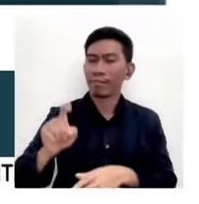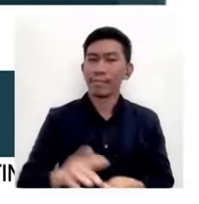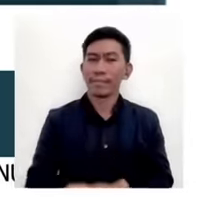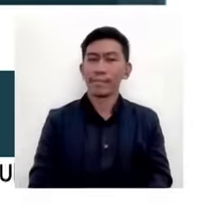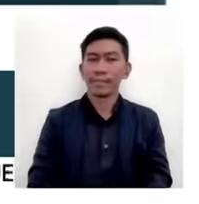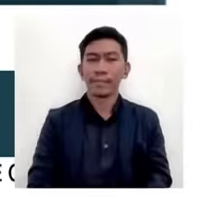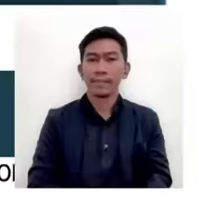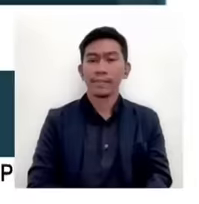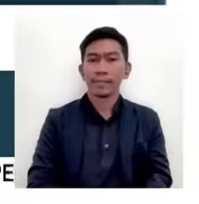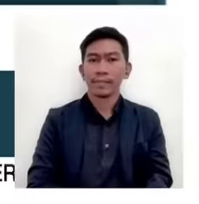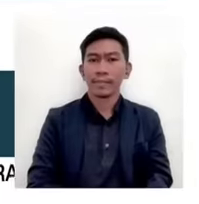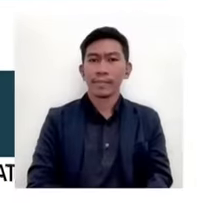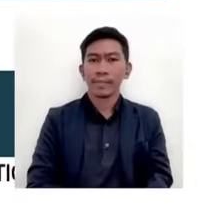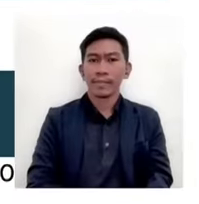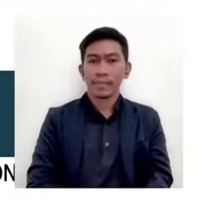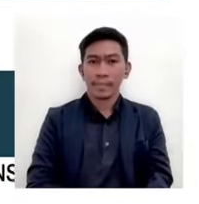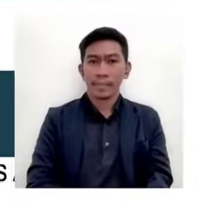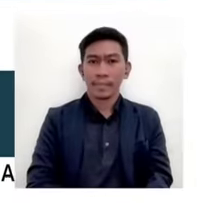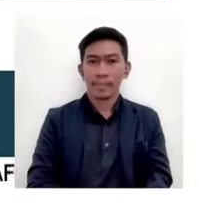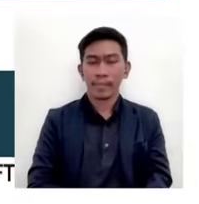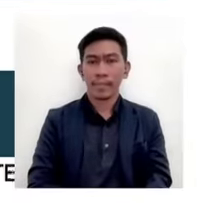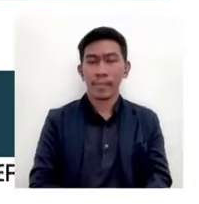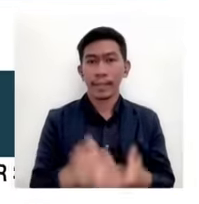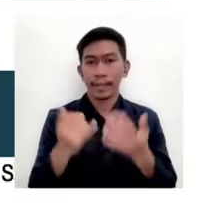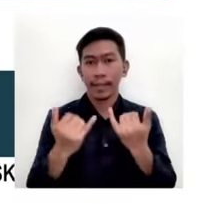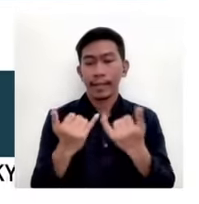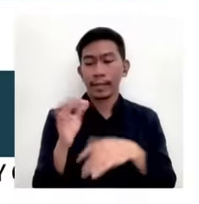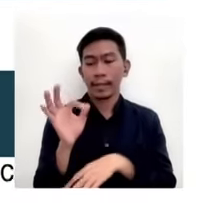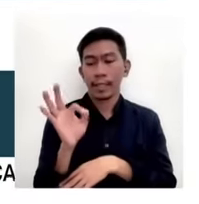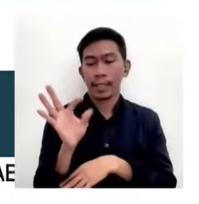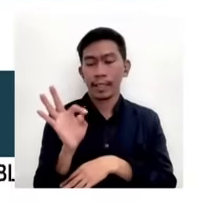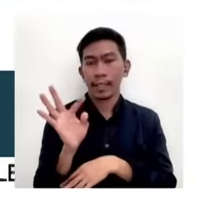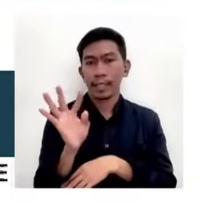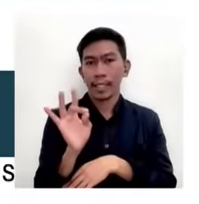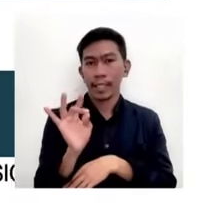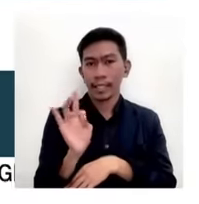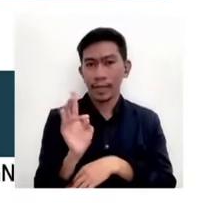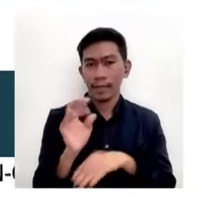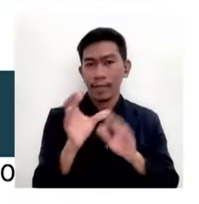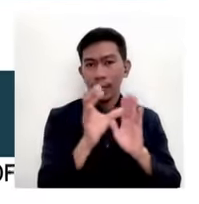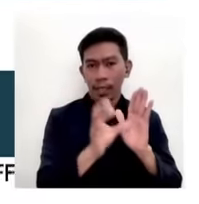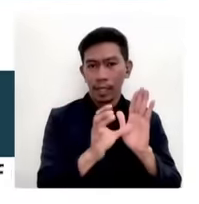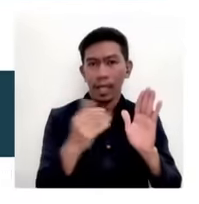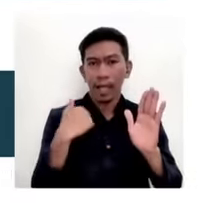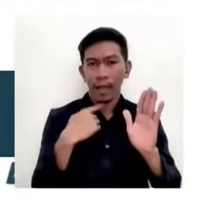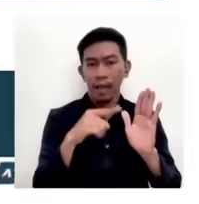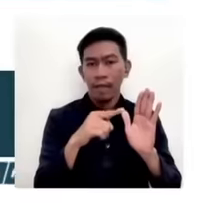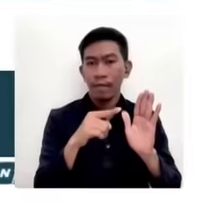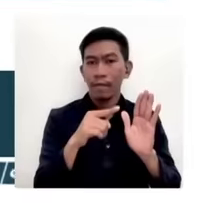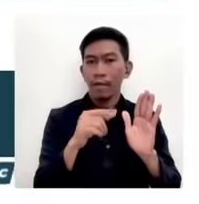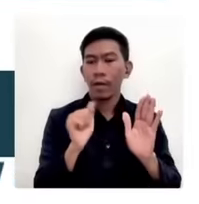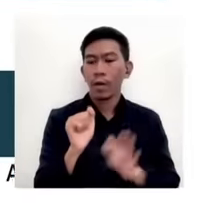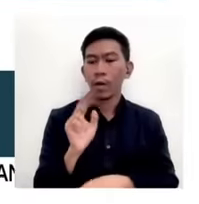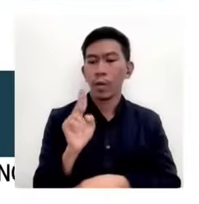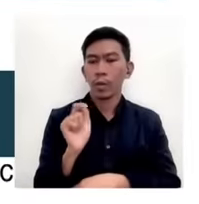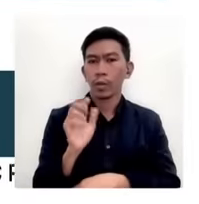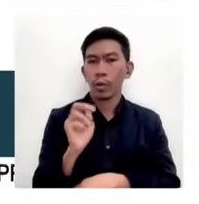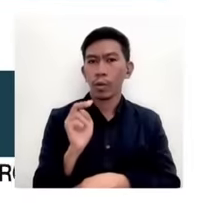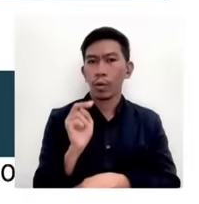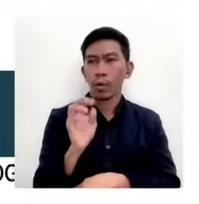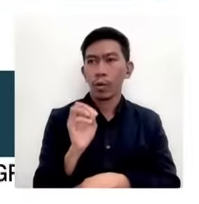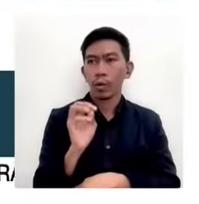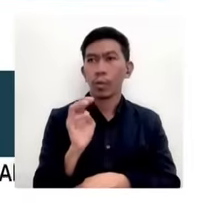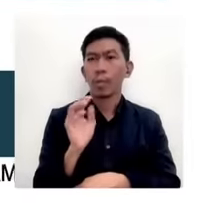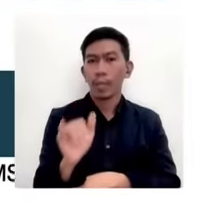Yes, of course, currently the 1987 Constitution provides for autonomy in the autonomous region in